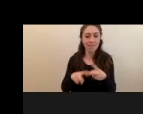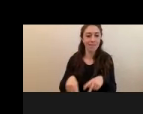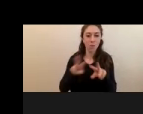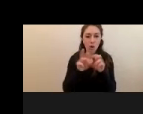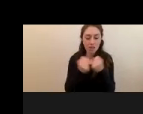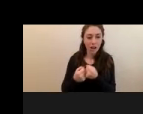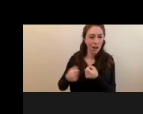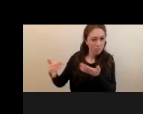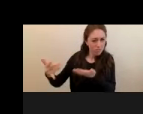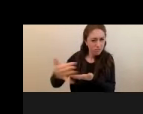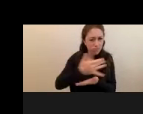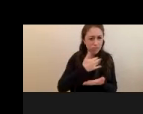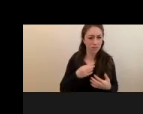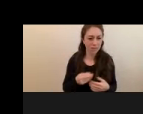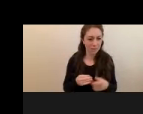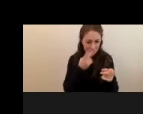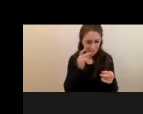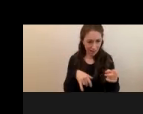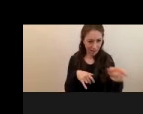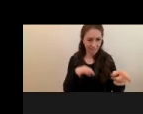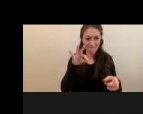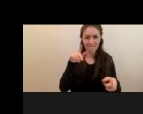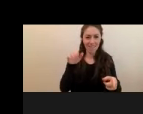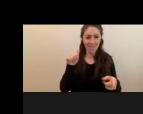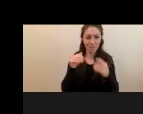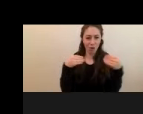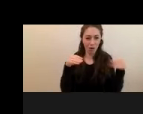posted up at the Brownsville 77 flea market in last March.